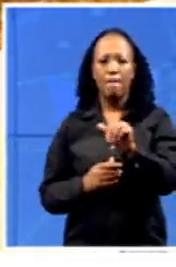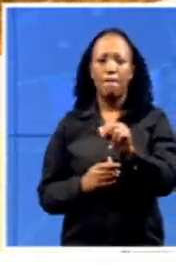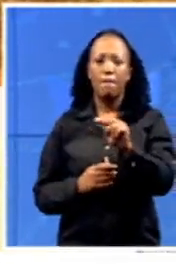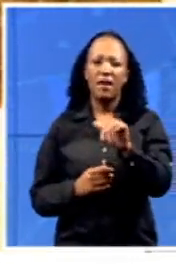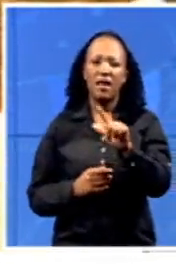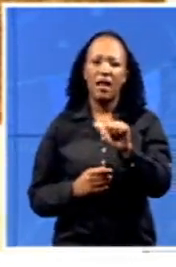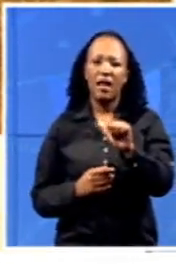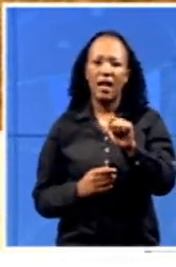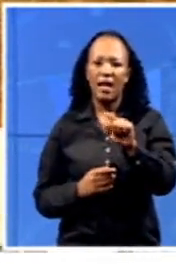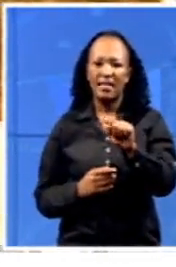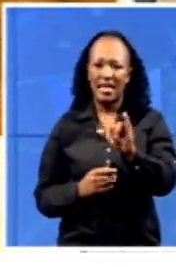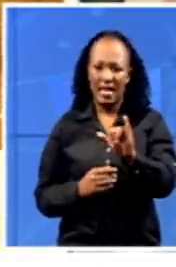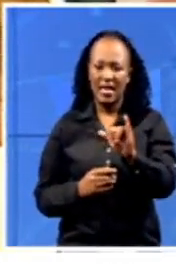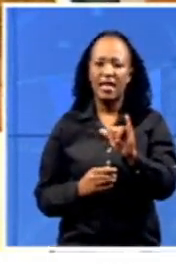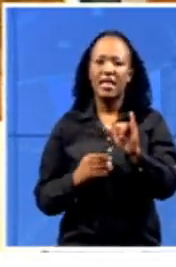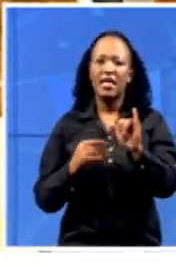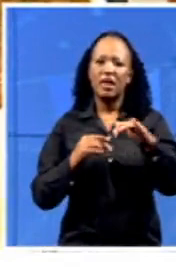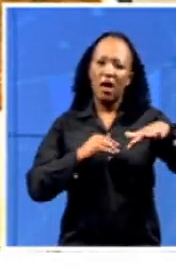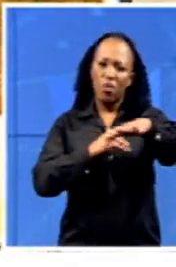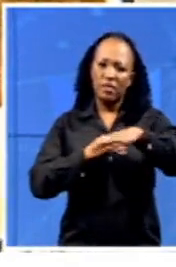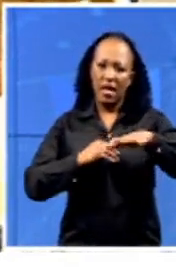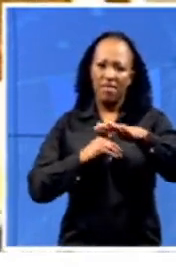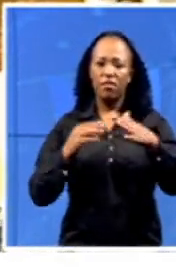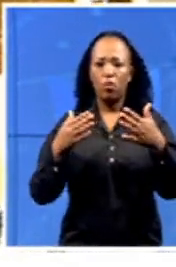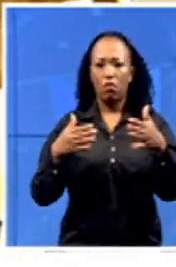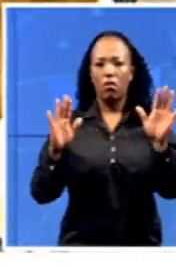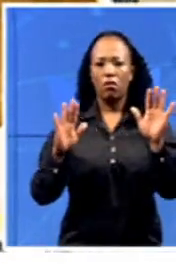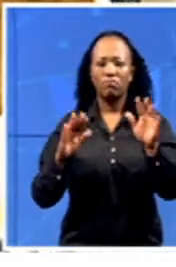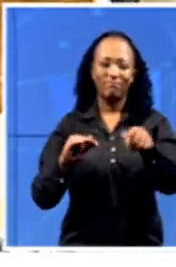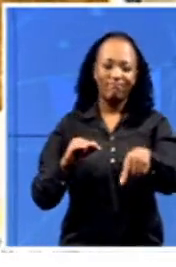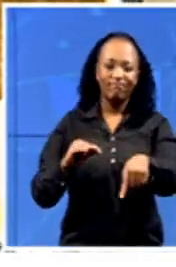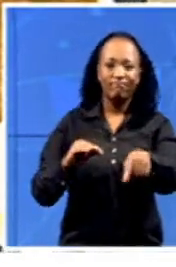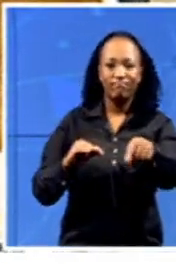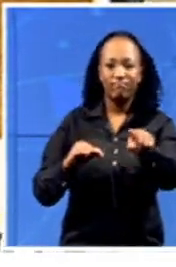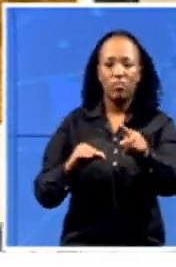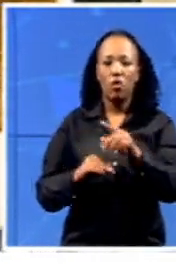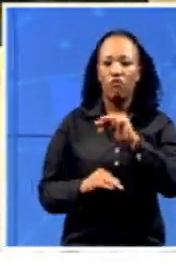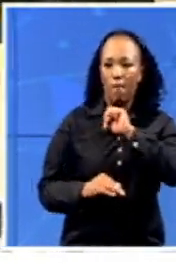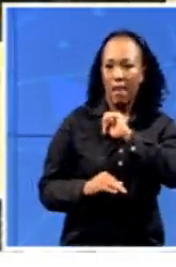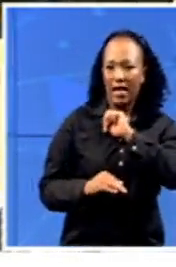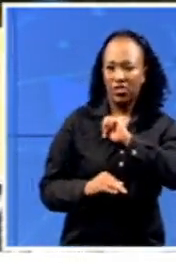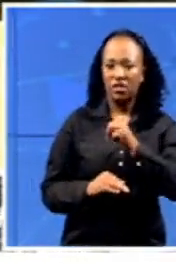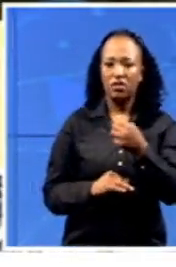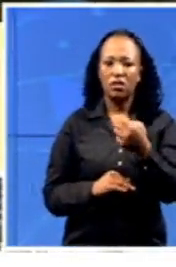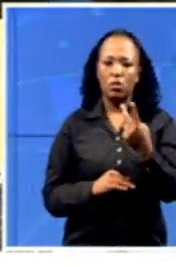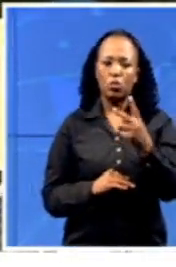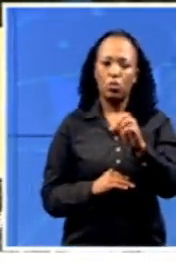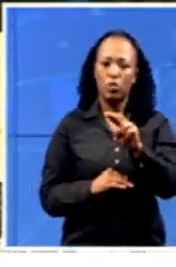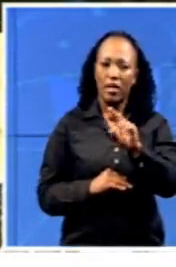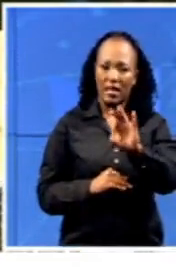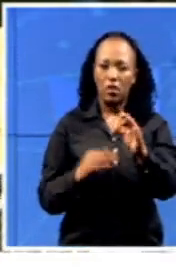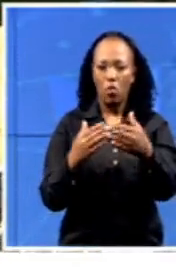Reserve, which will be operational beginning of March in